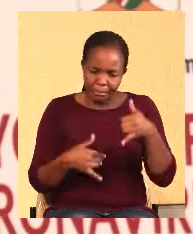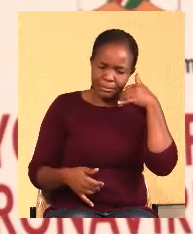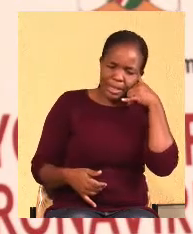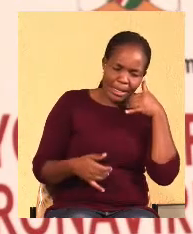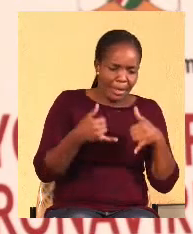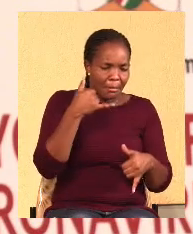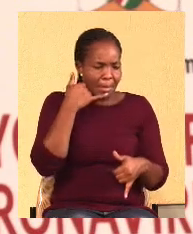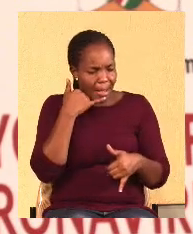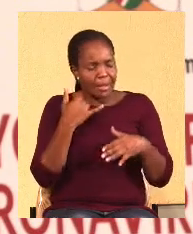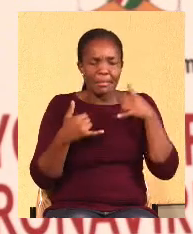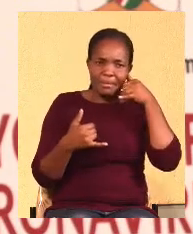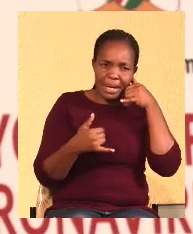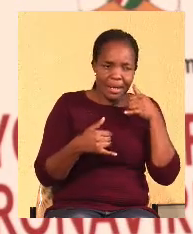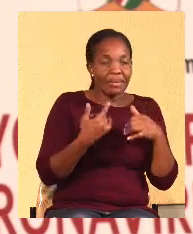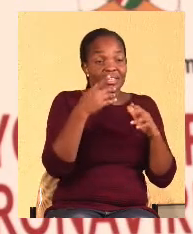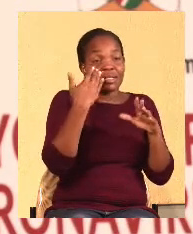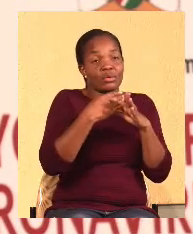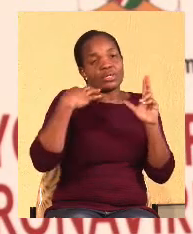they are volunteers.